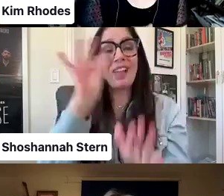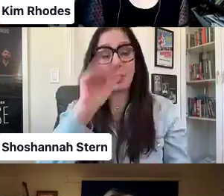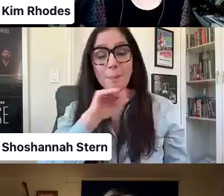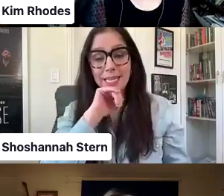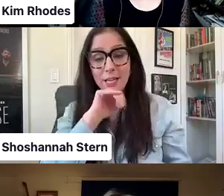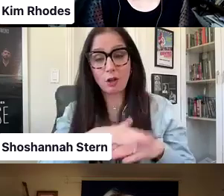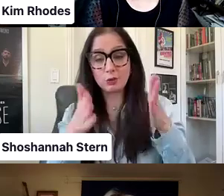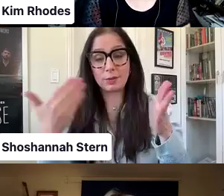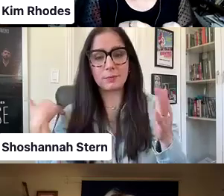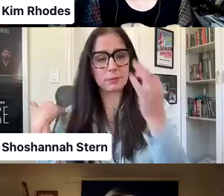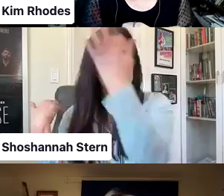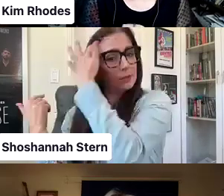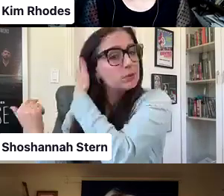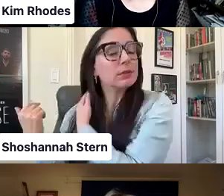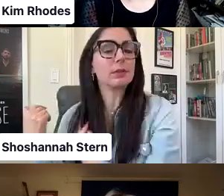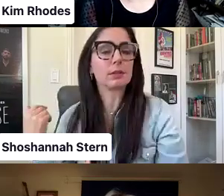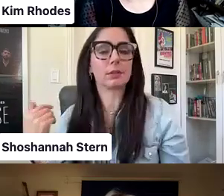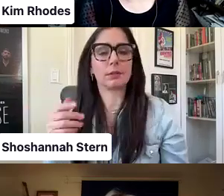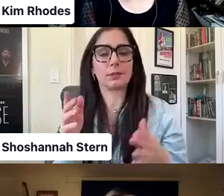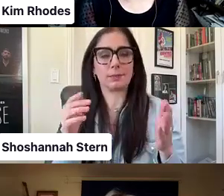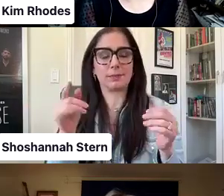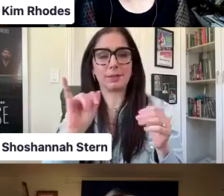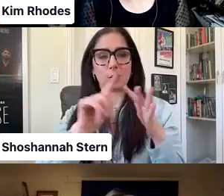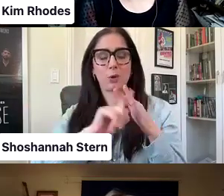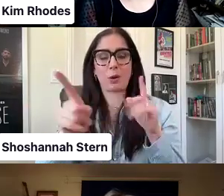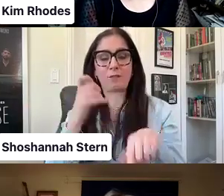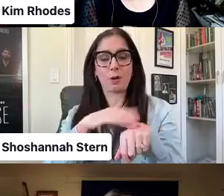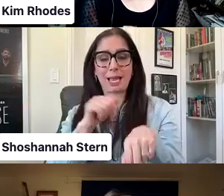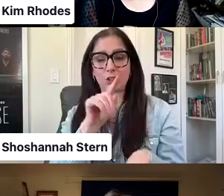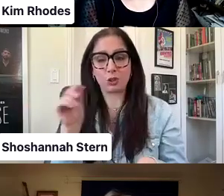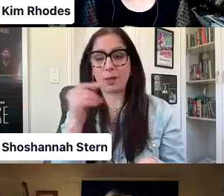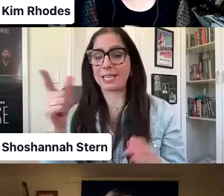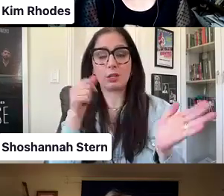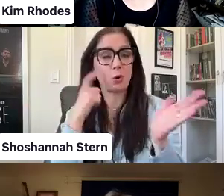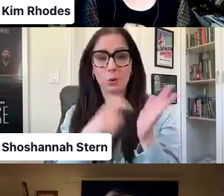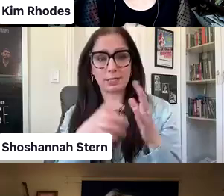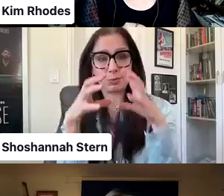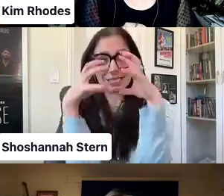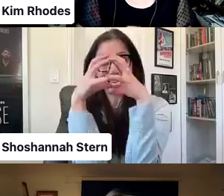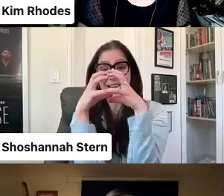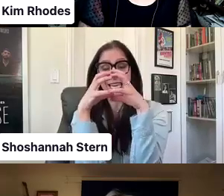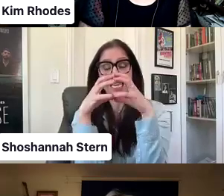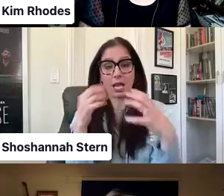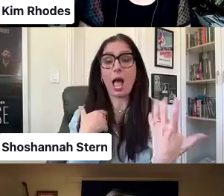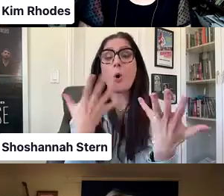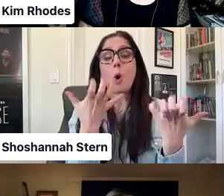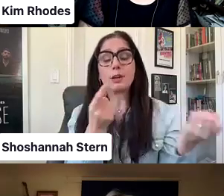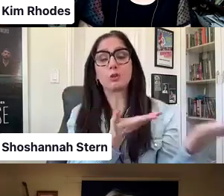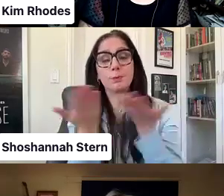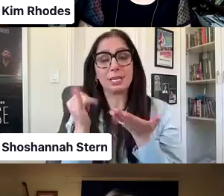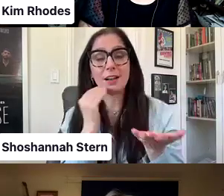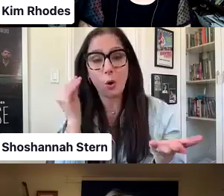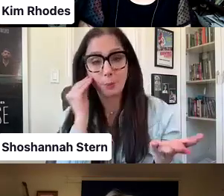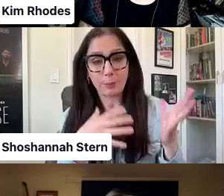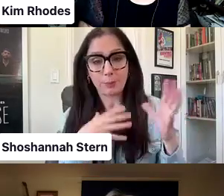I was saying that I found a pig on the street before, and it ran What? away from the petting zoo. They didn't notice. It was